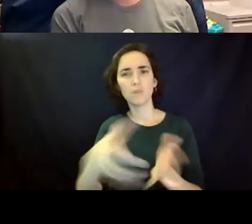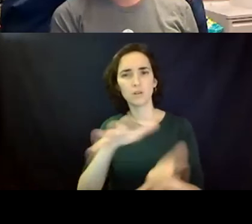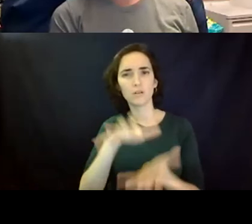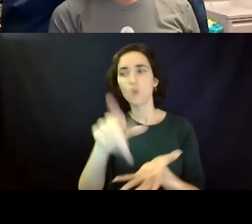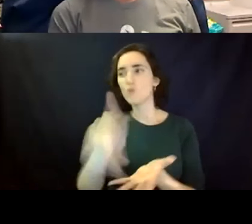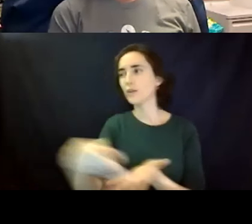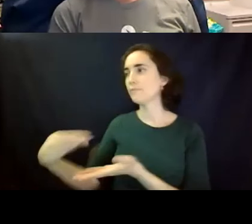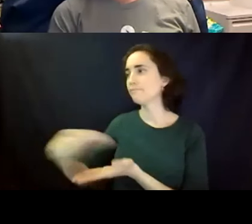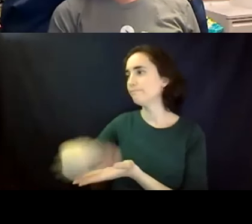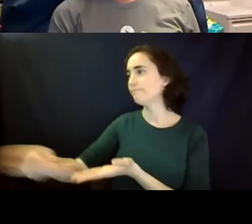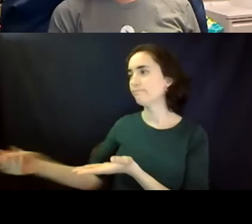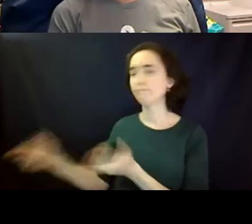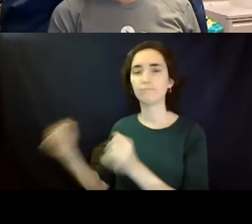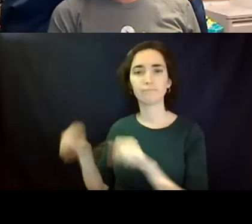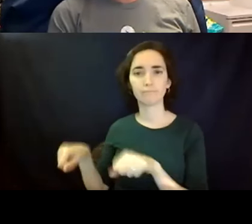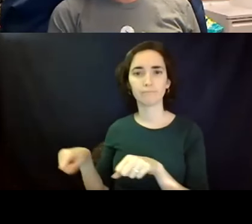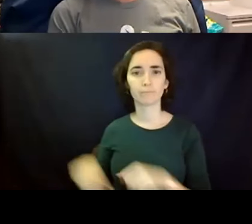might serve.